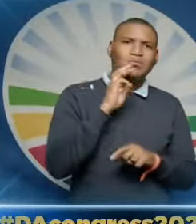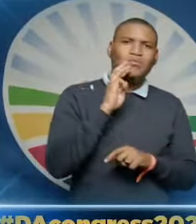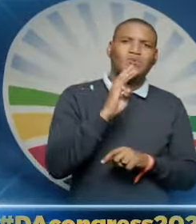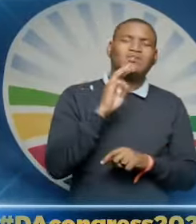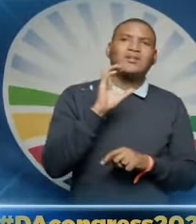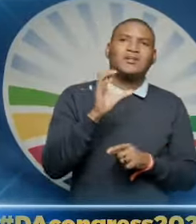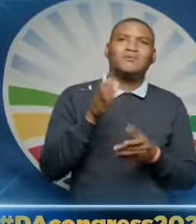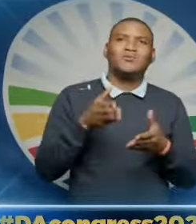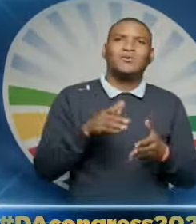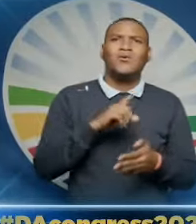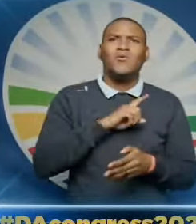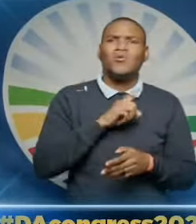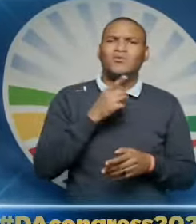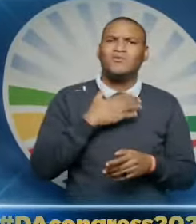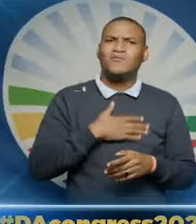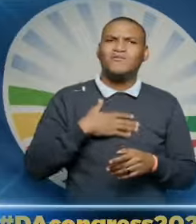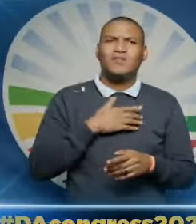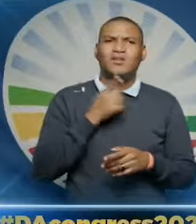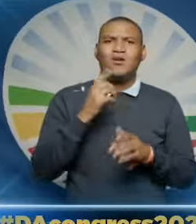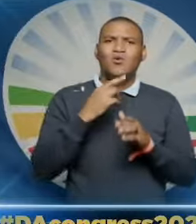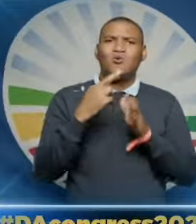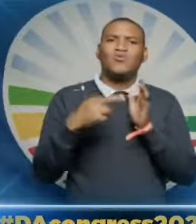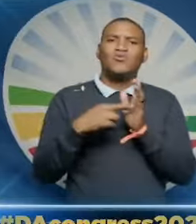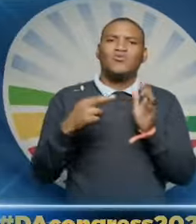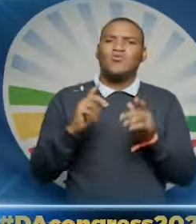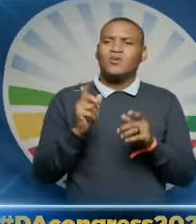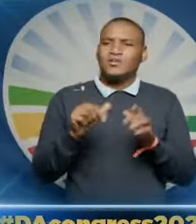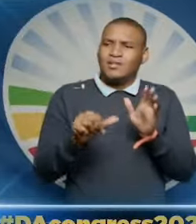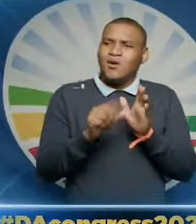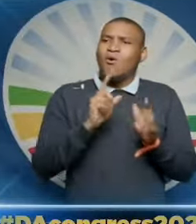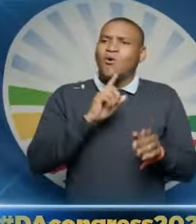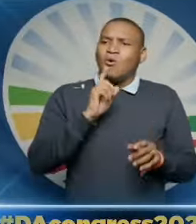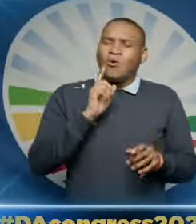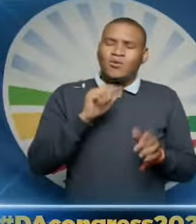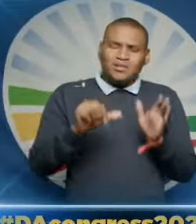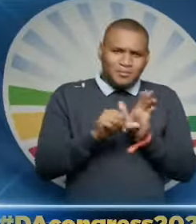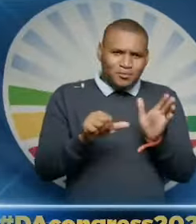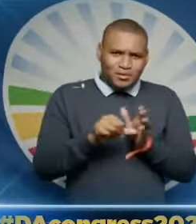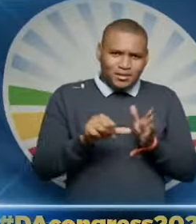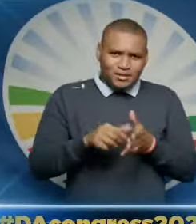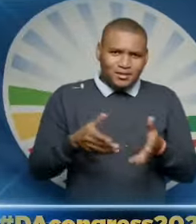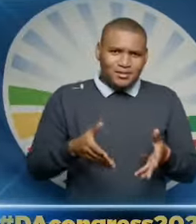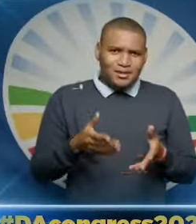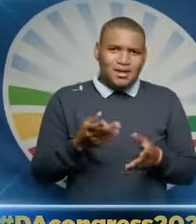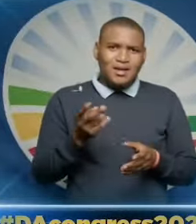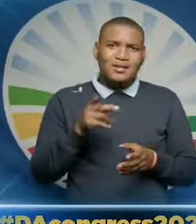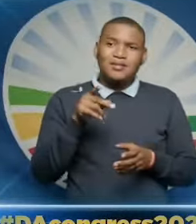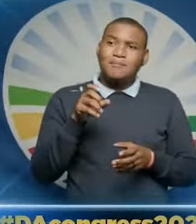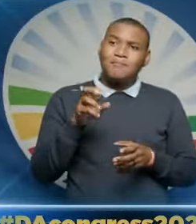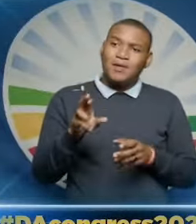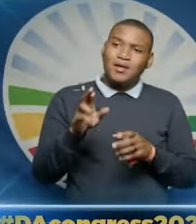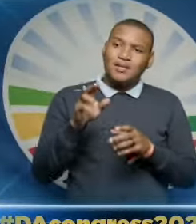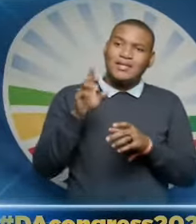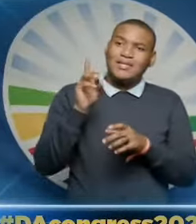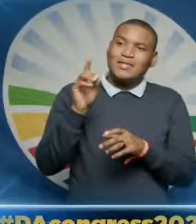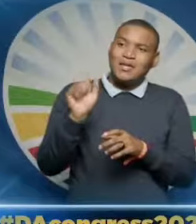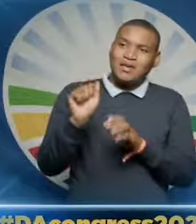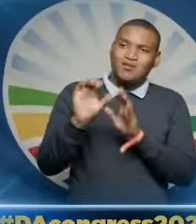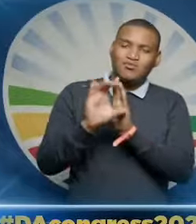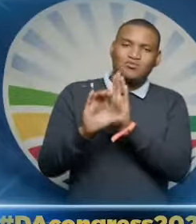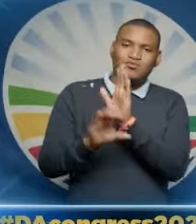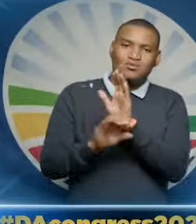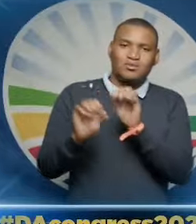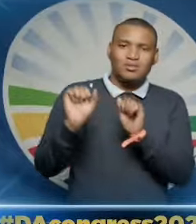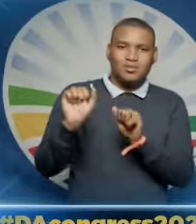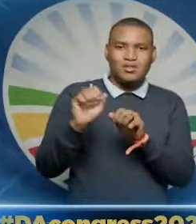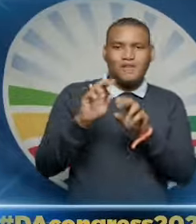be here. Why did you feel like your role here was so important? So as per the DA's constitution, the